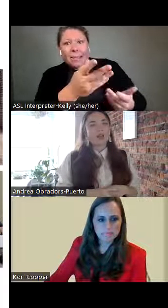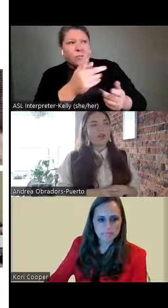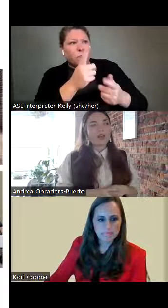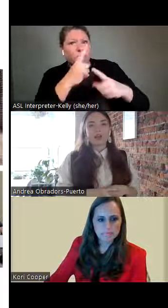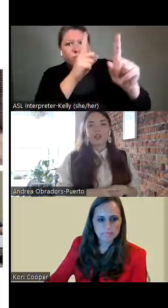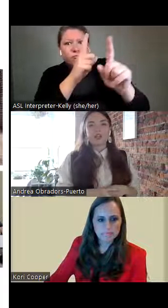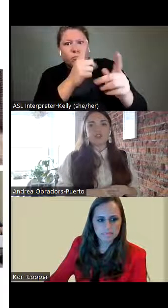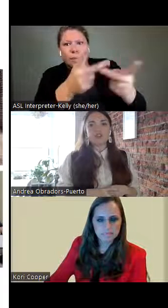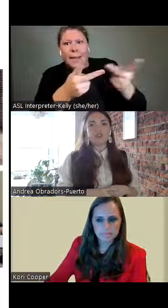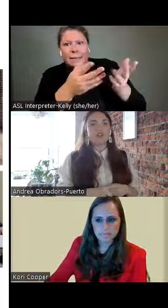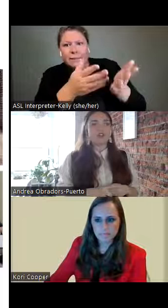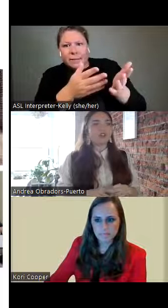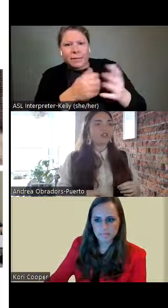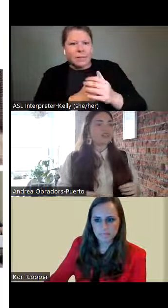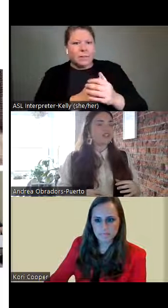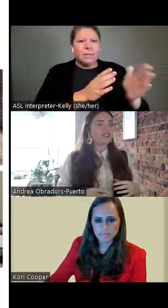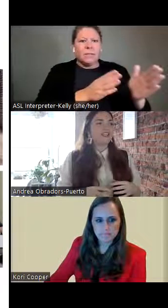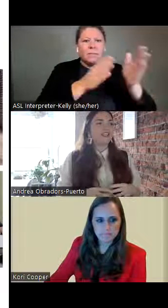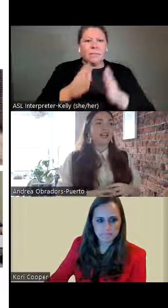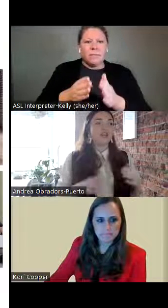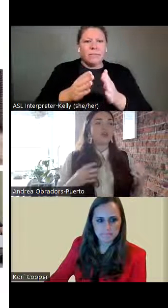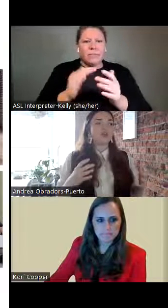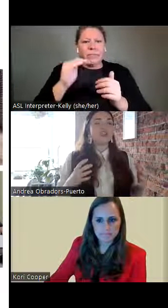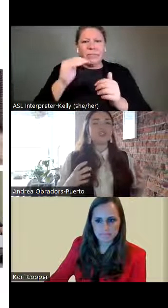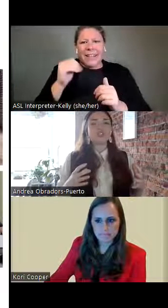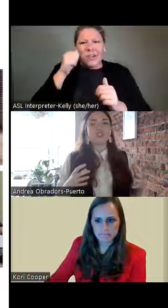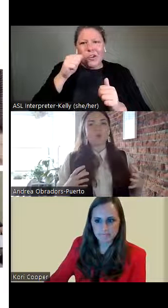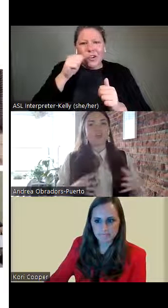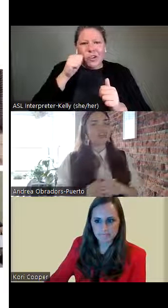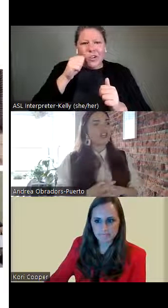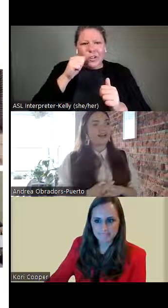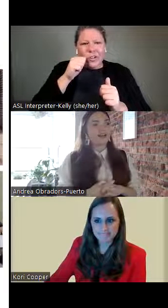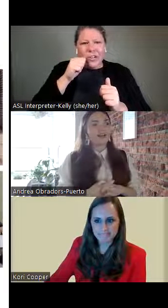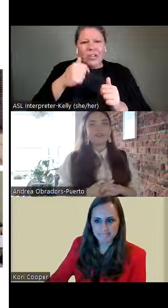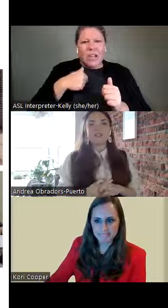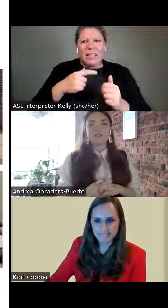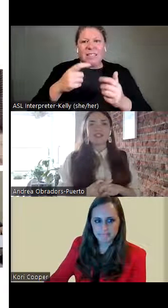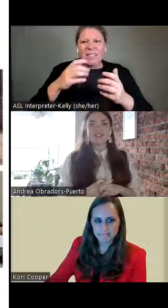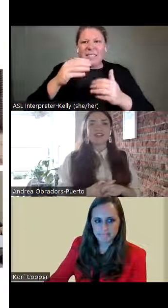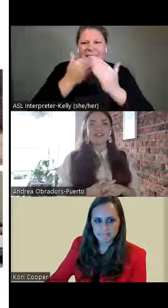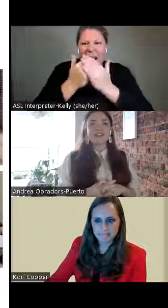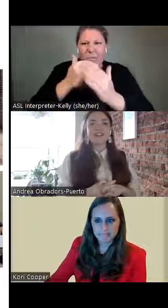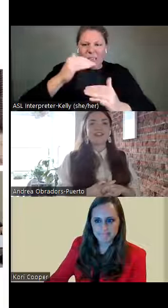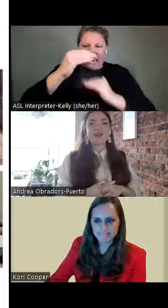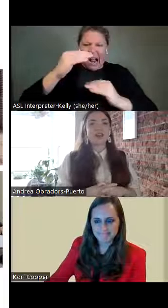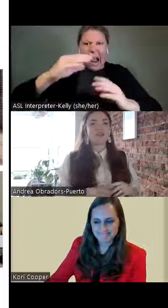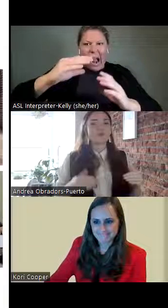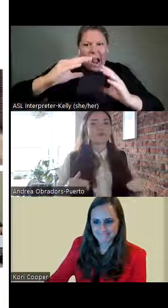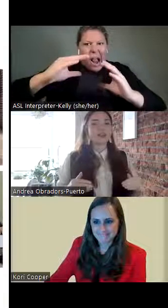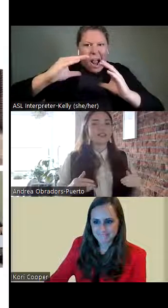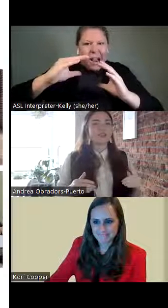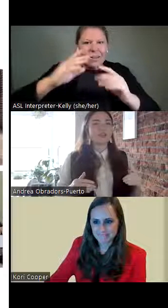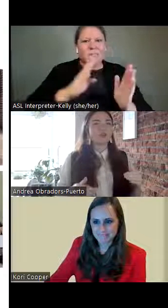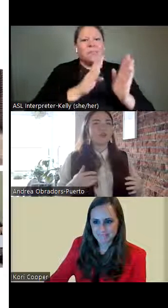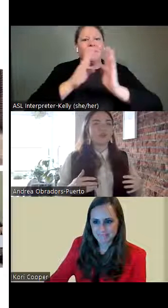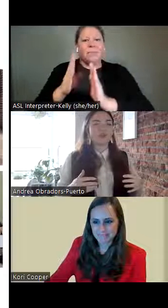Then we have a hungry little girl. She's eating a huge sandwich. Hopefully she's enjoying it. Then we have a